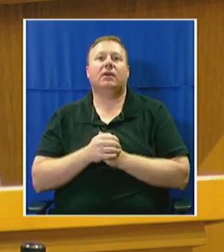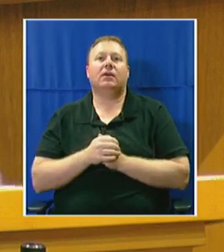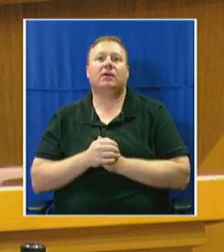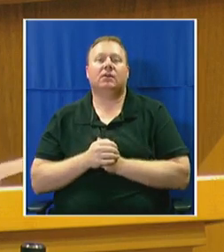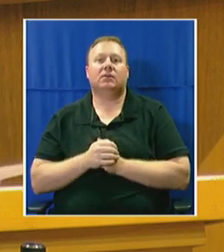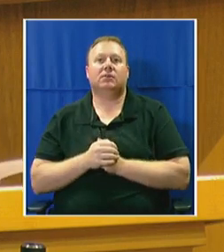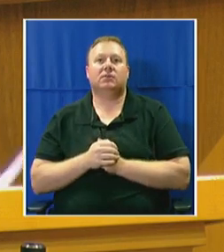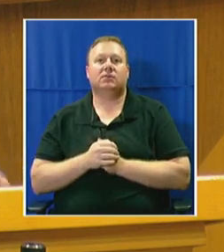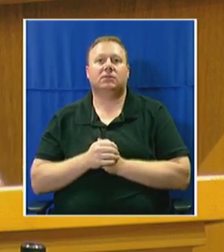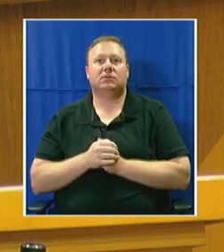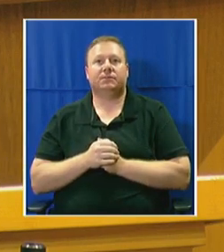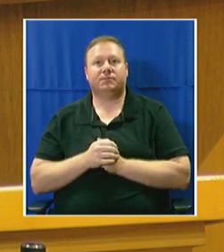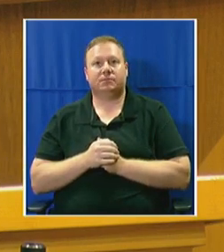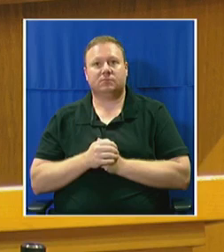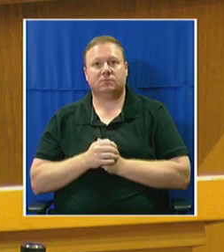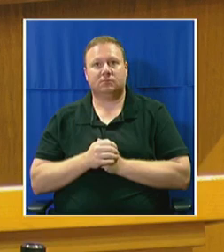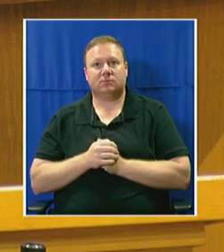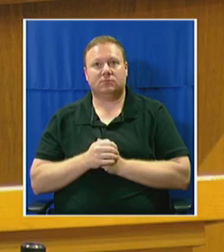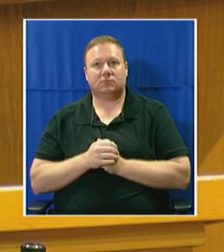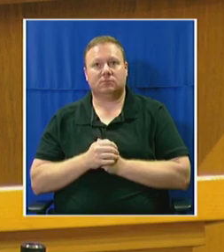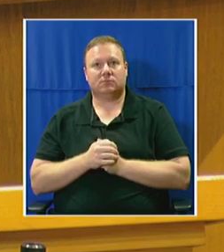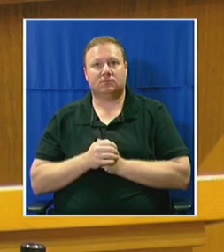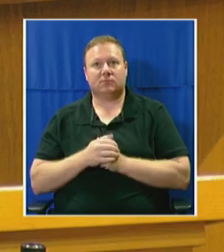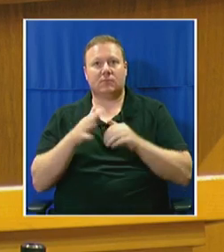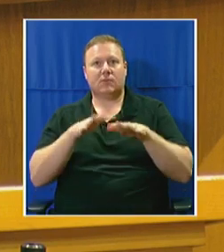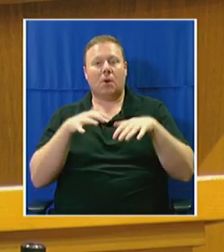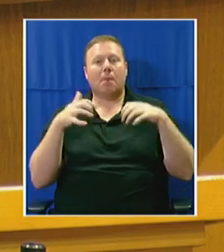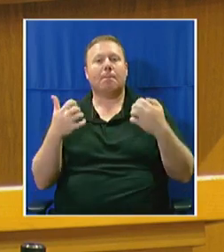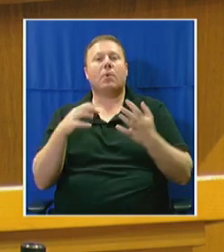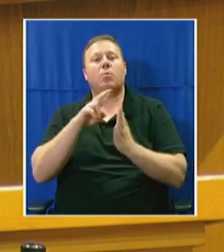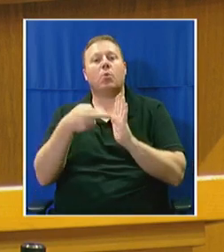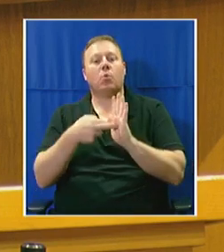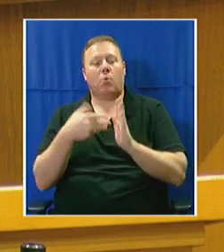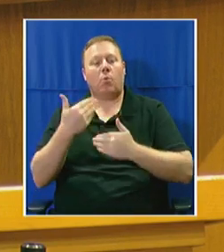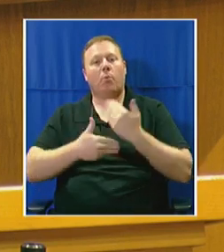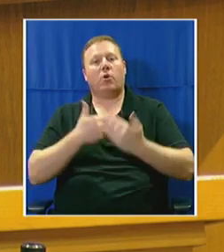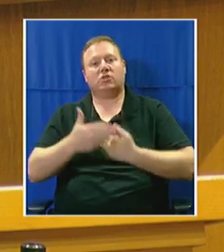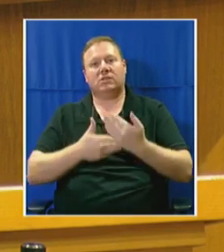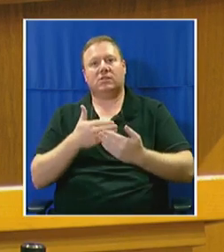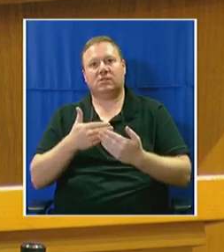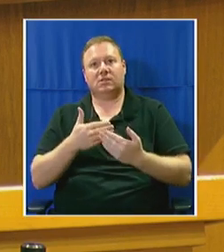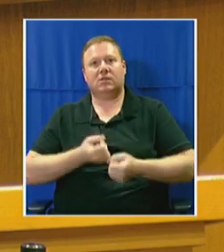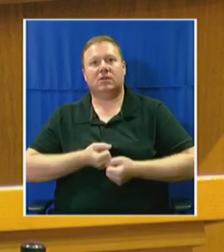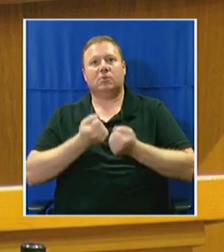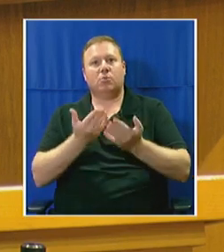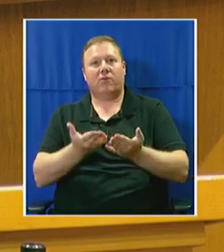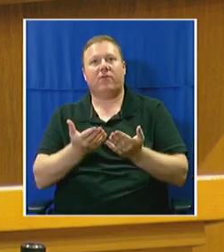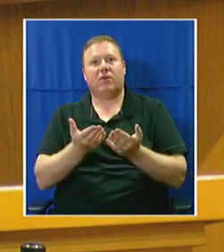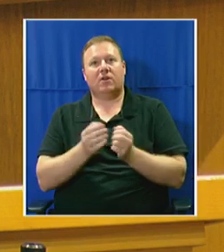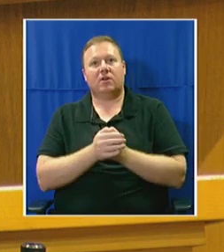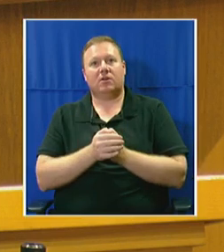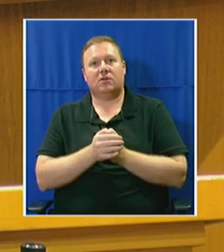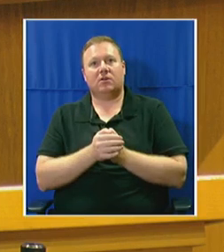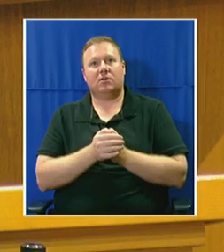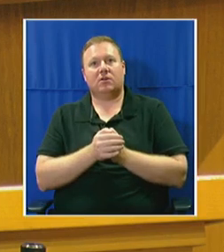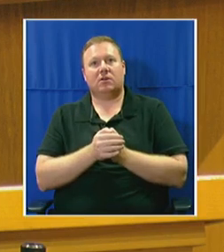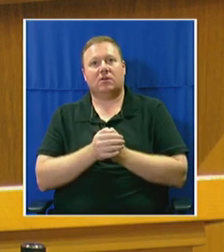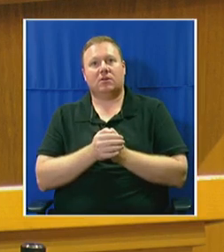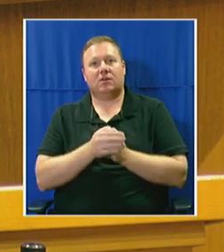remove Advocate and Advocate Lawrence from their positions at the national